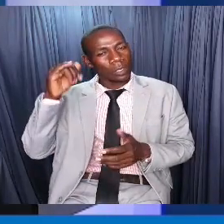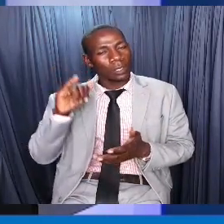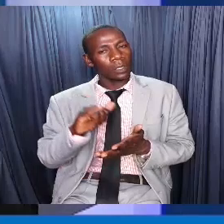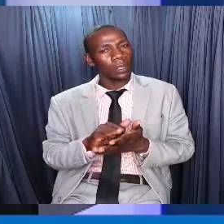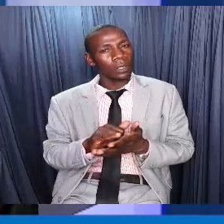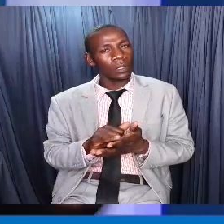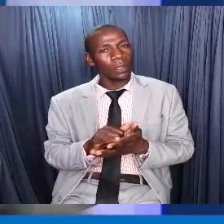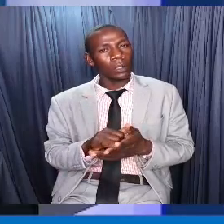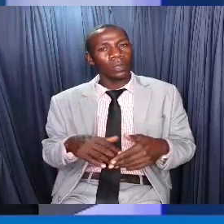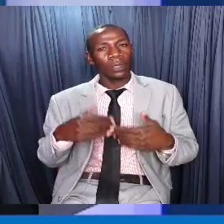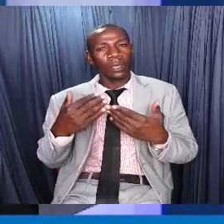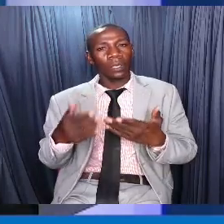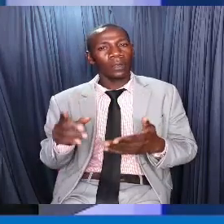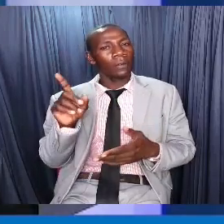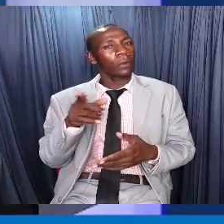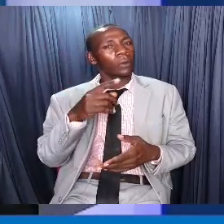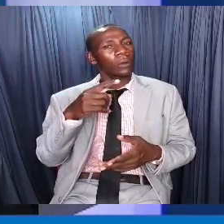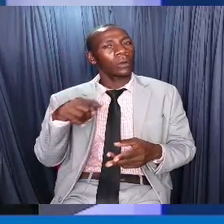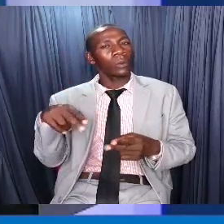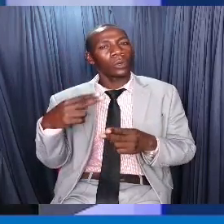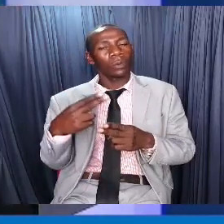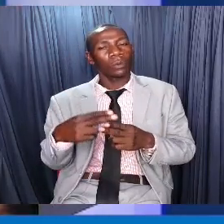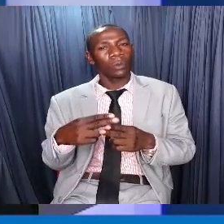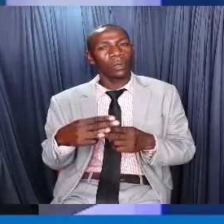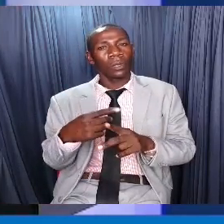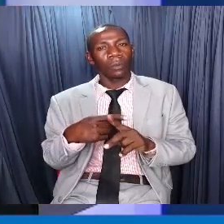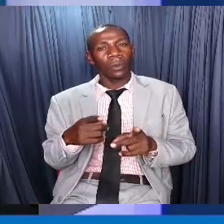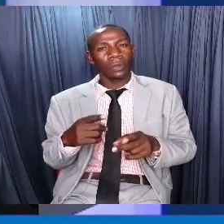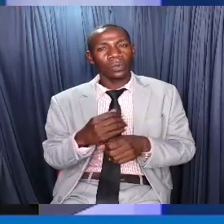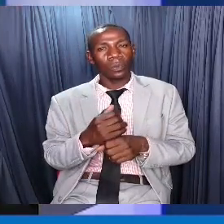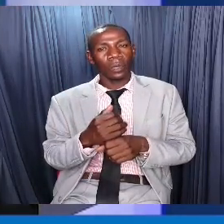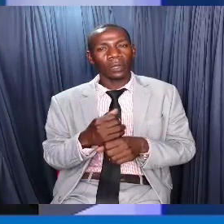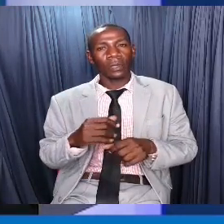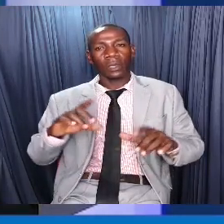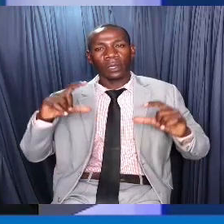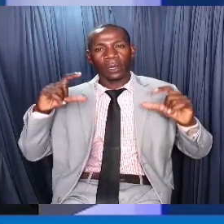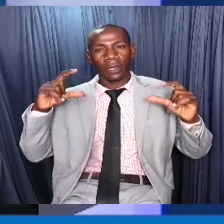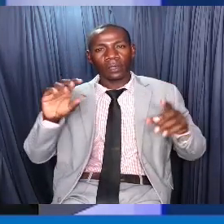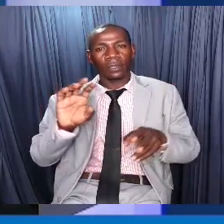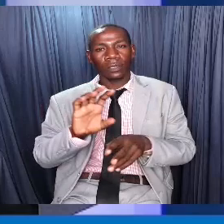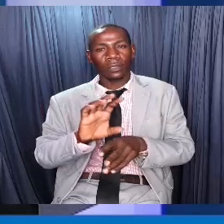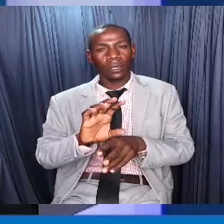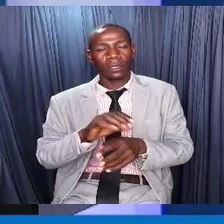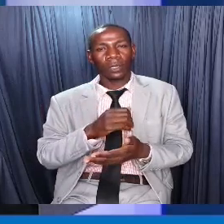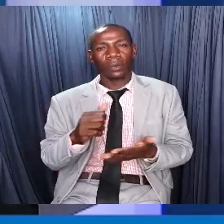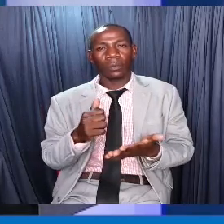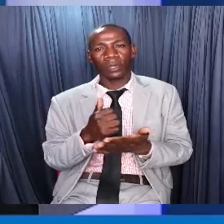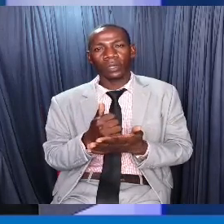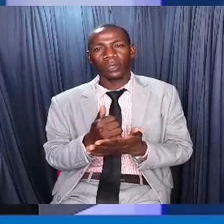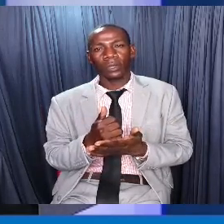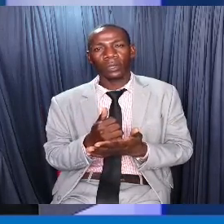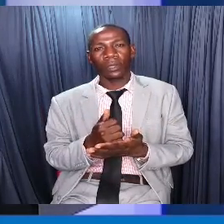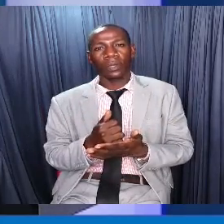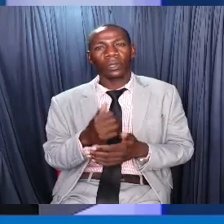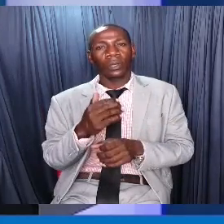thought, you nicknamed it so badly, yet you've done the evangelism. Bwana Yesu asifiwe sana. Amen. Ni